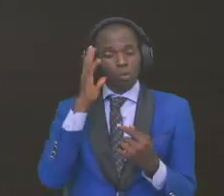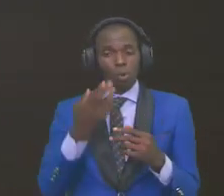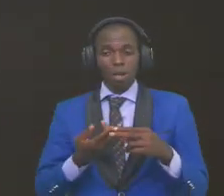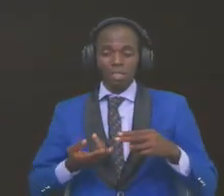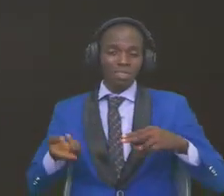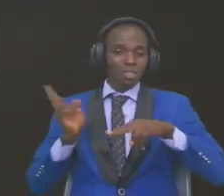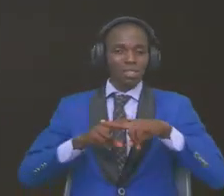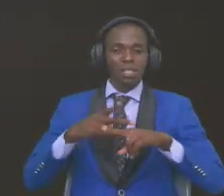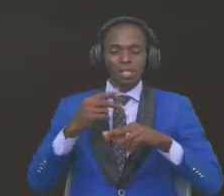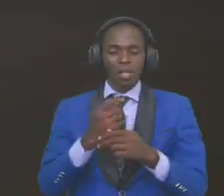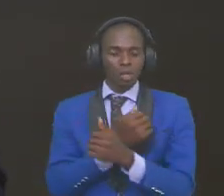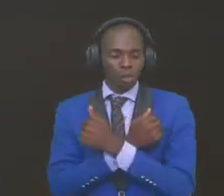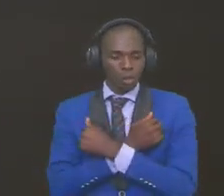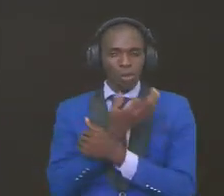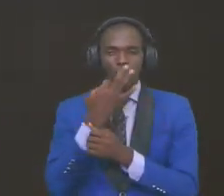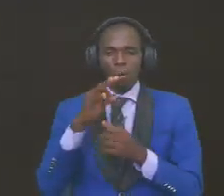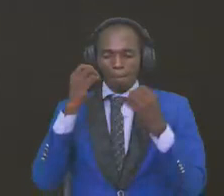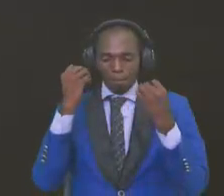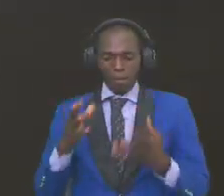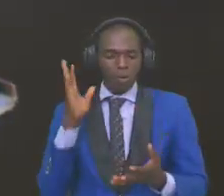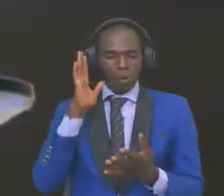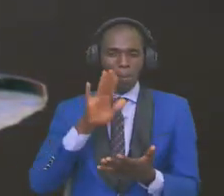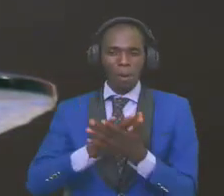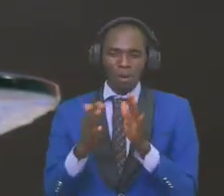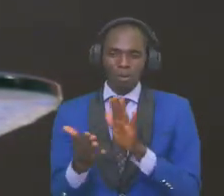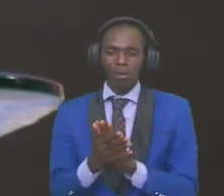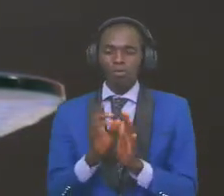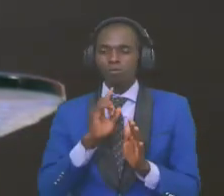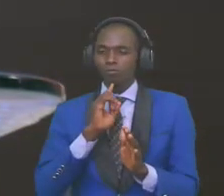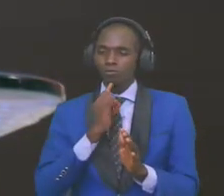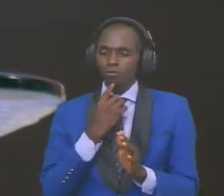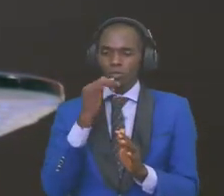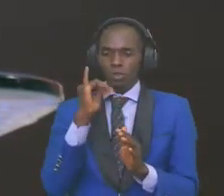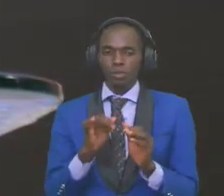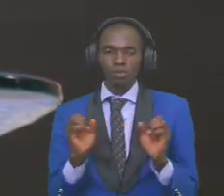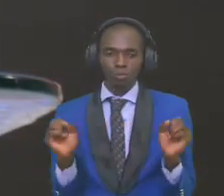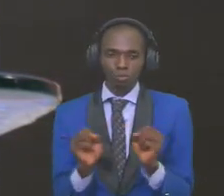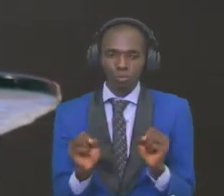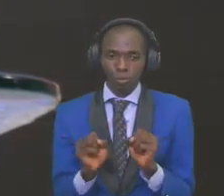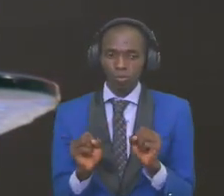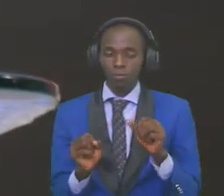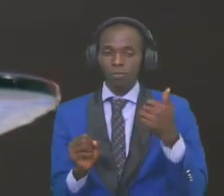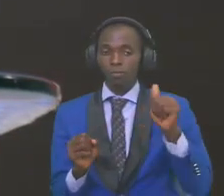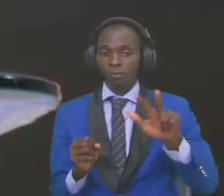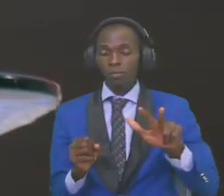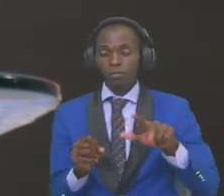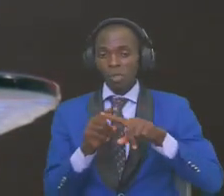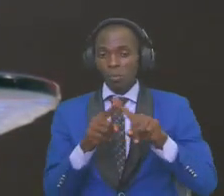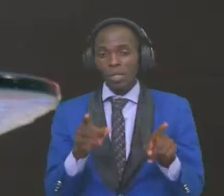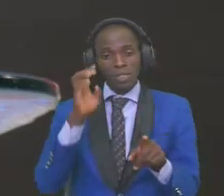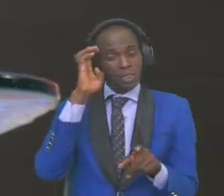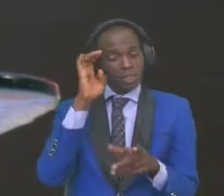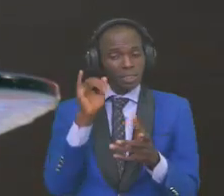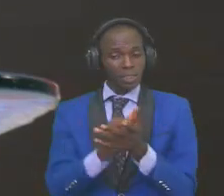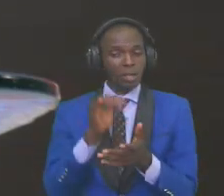the love of many shall wax cold. Verse 13, but he that shall